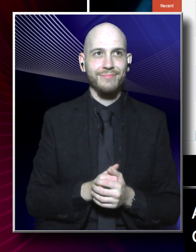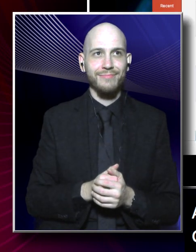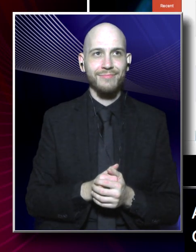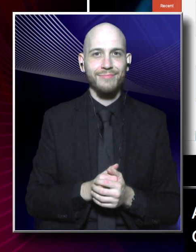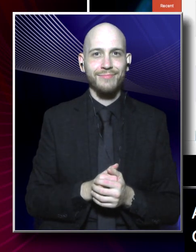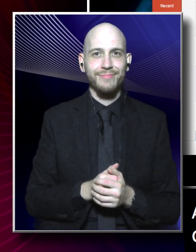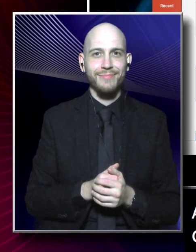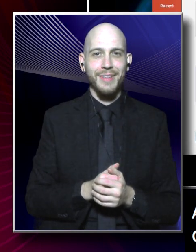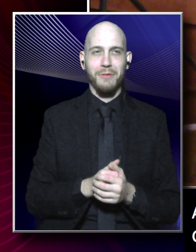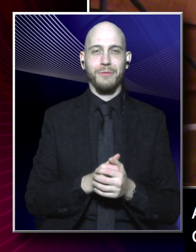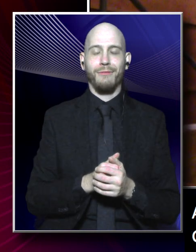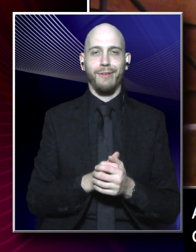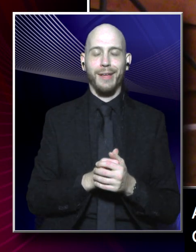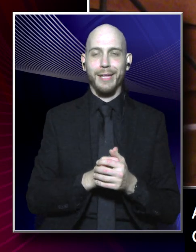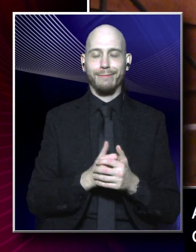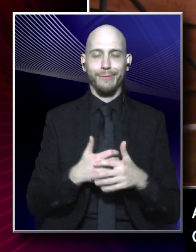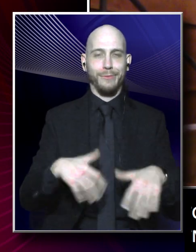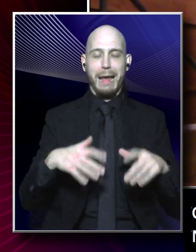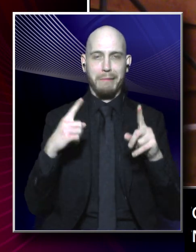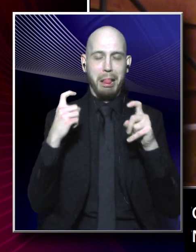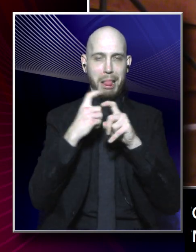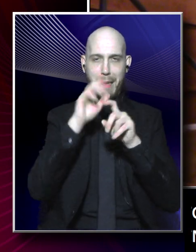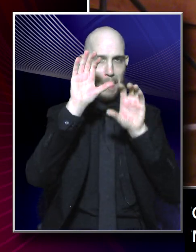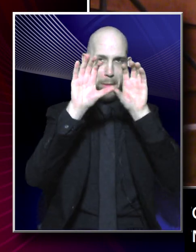That's quite a desktop.